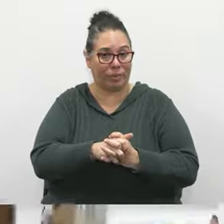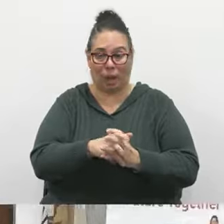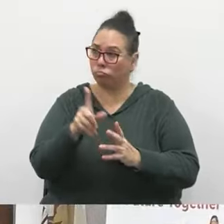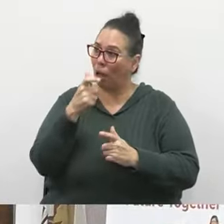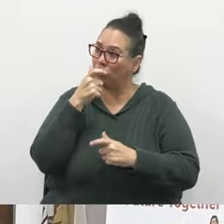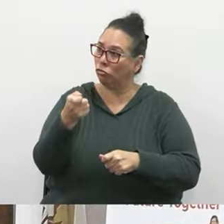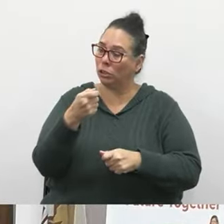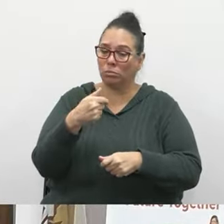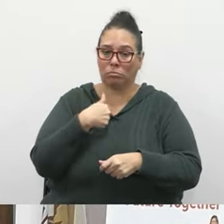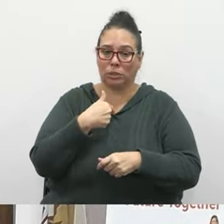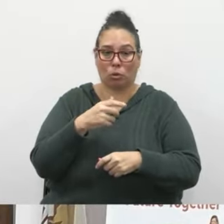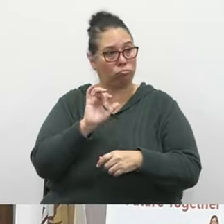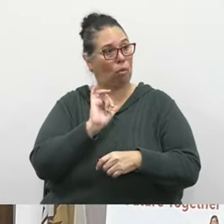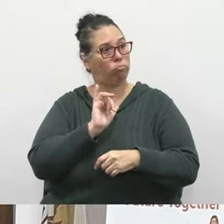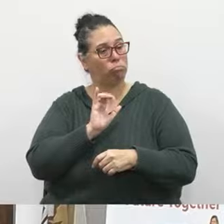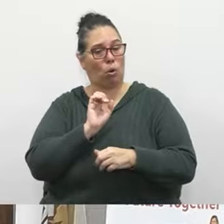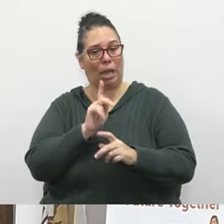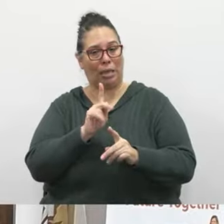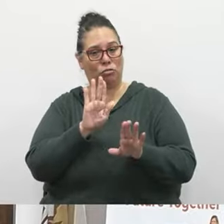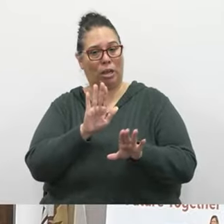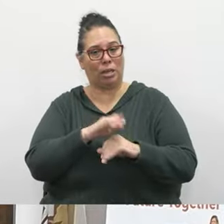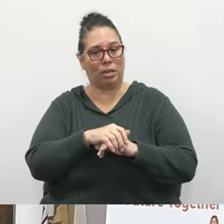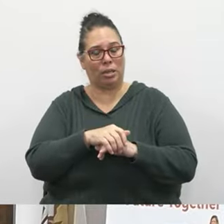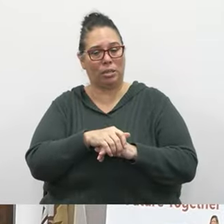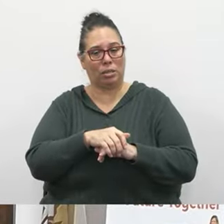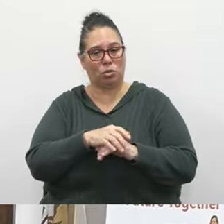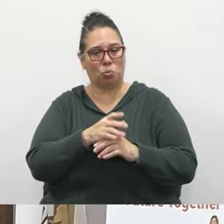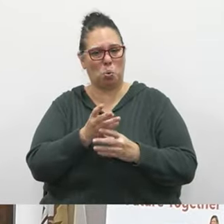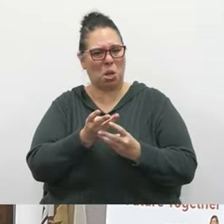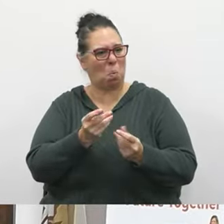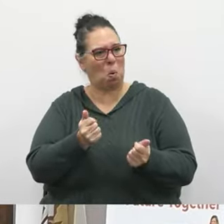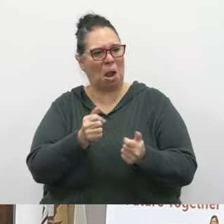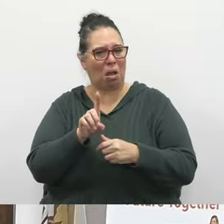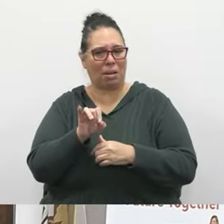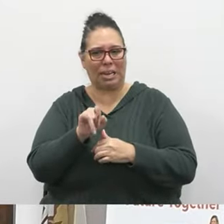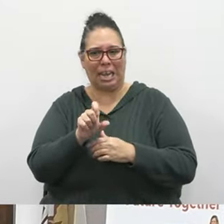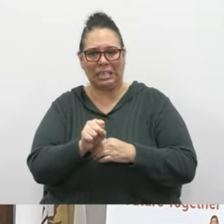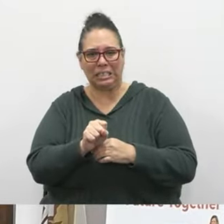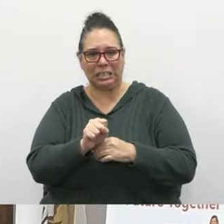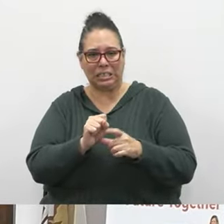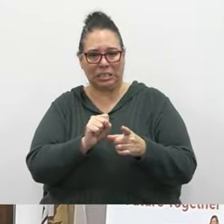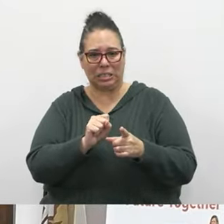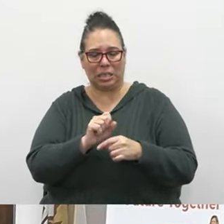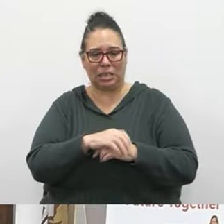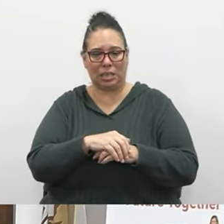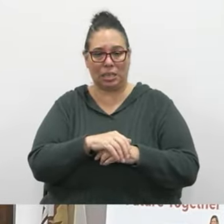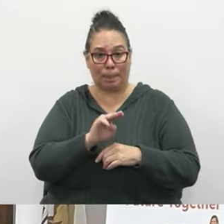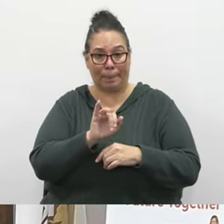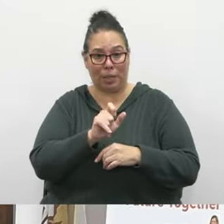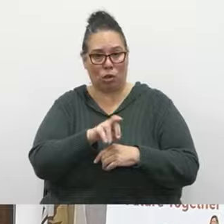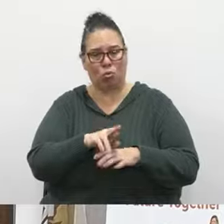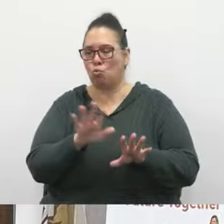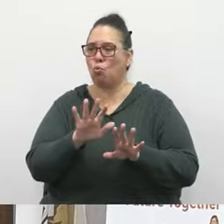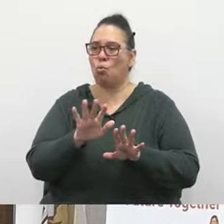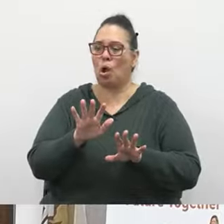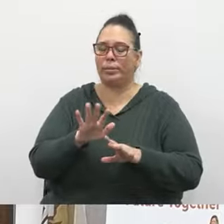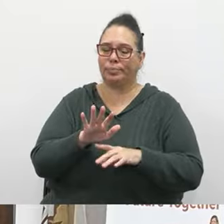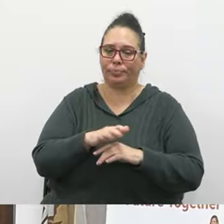interested. Oh, okay, great. So we can work out some dates. Member Miller? No, I was just going